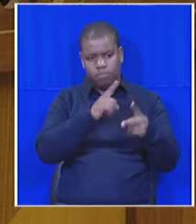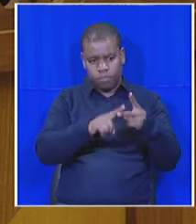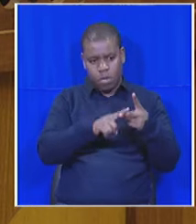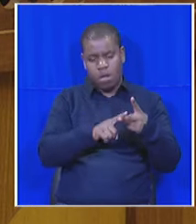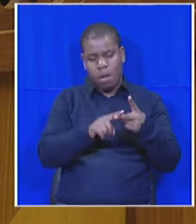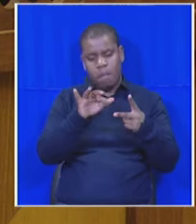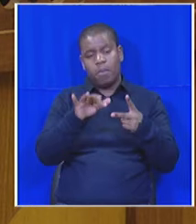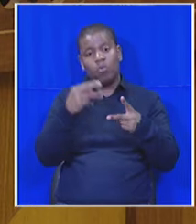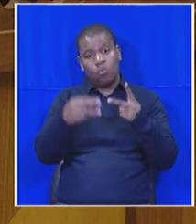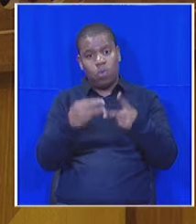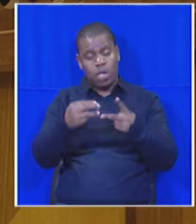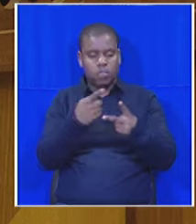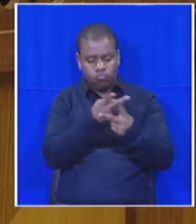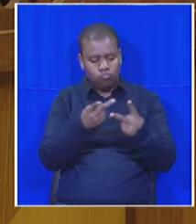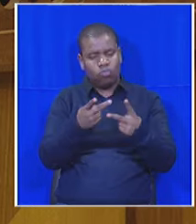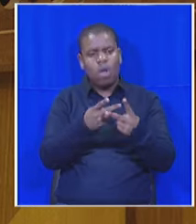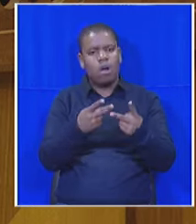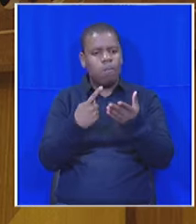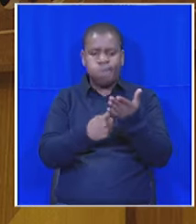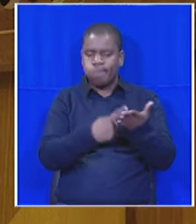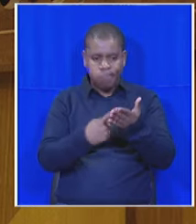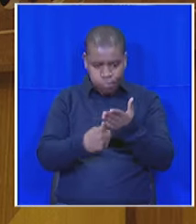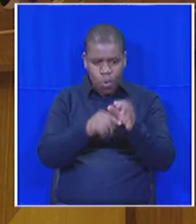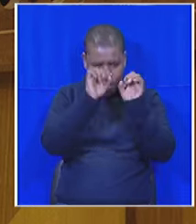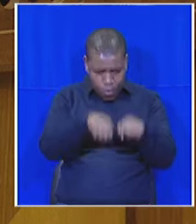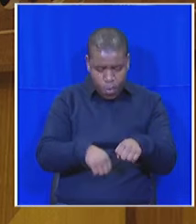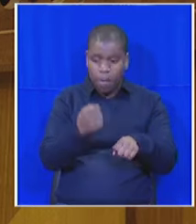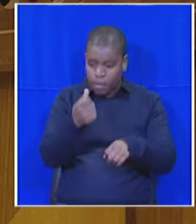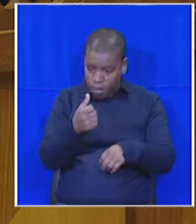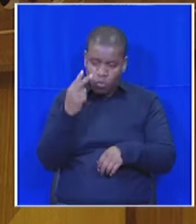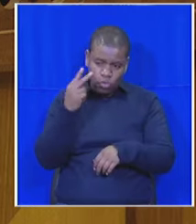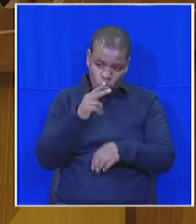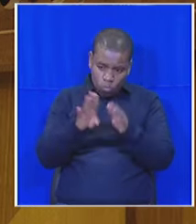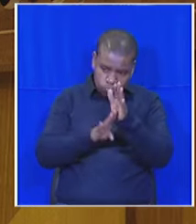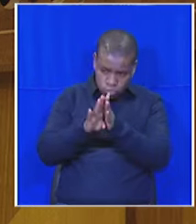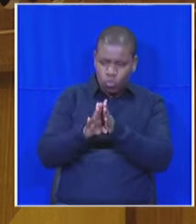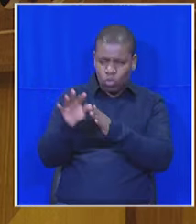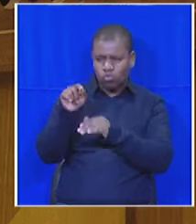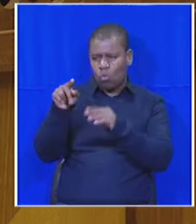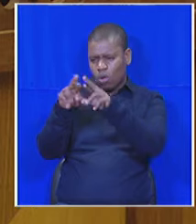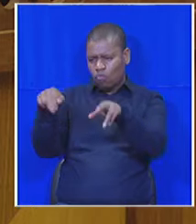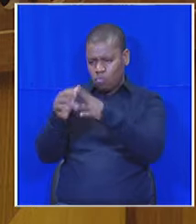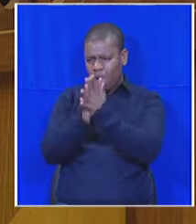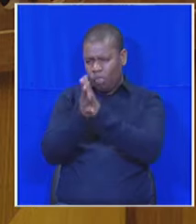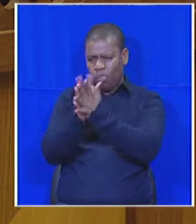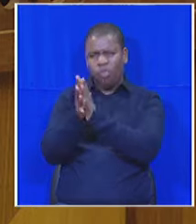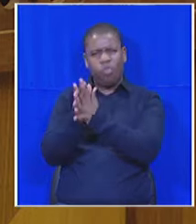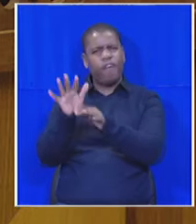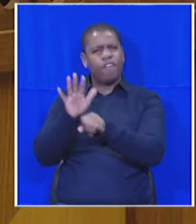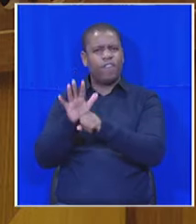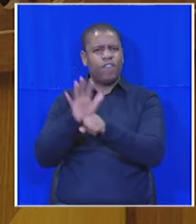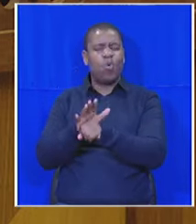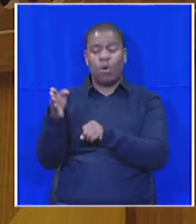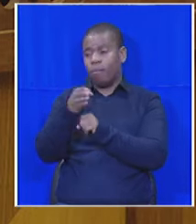of Public Works have borne little fruit, and the result of that is we see overcrowding and diseases,